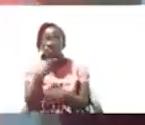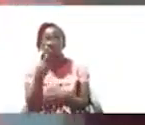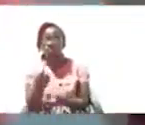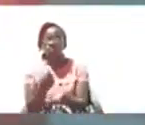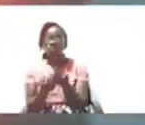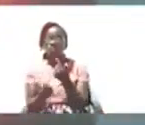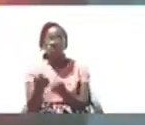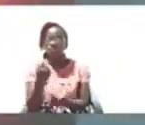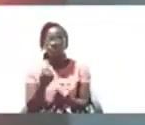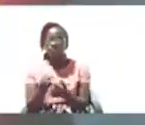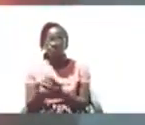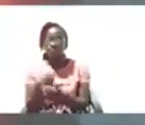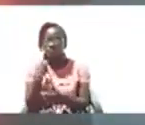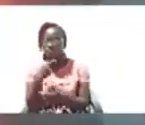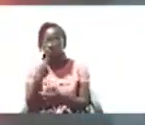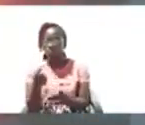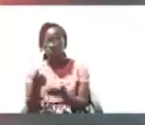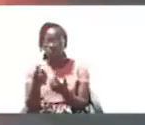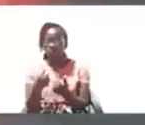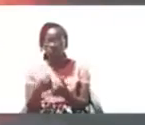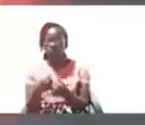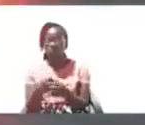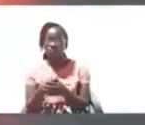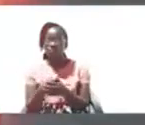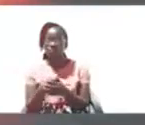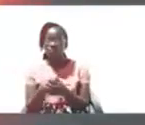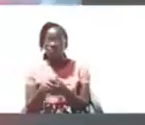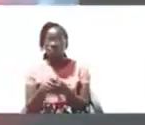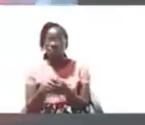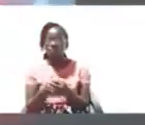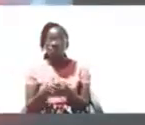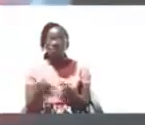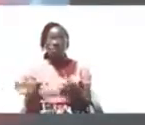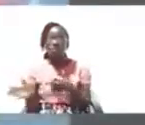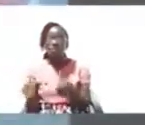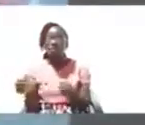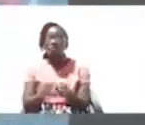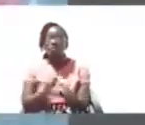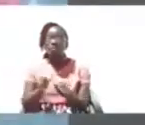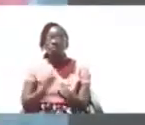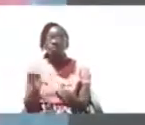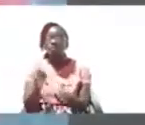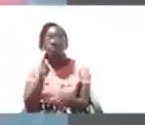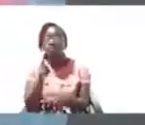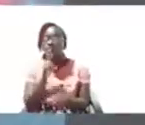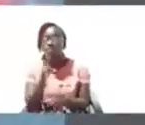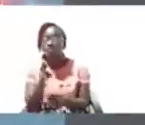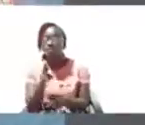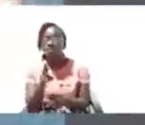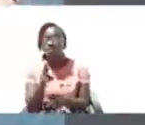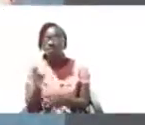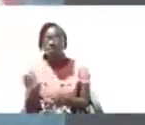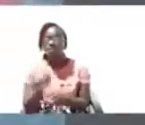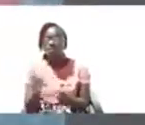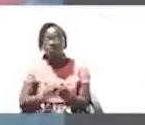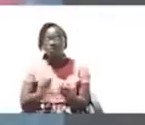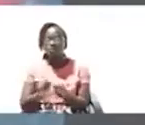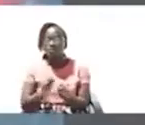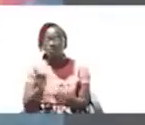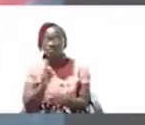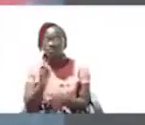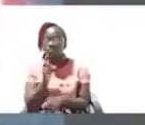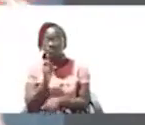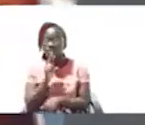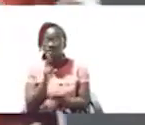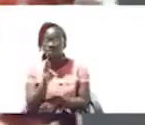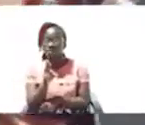we're going to sing. Wherever you're standing. Wherever you're standing. Help